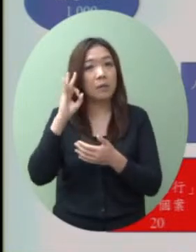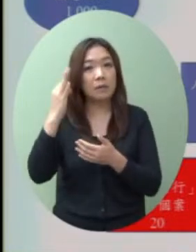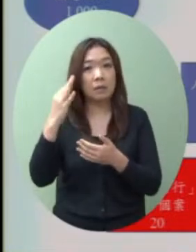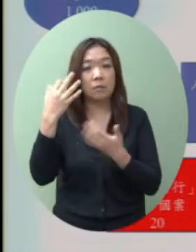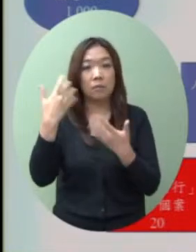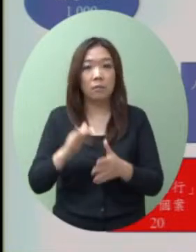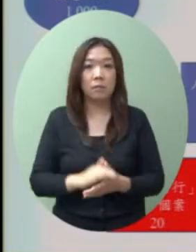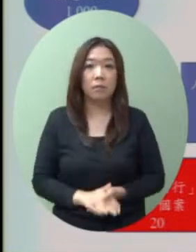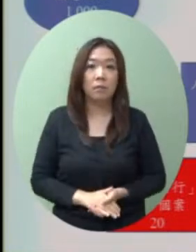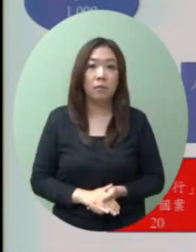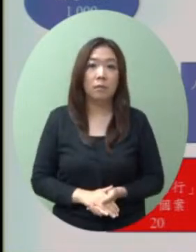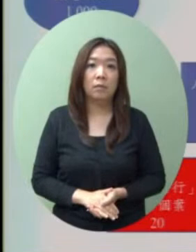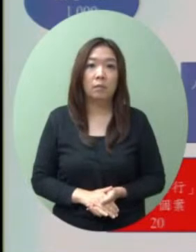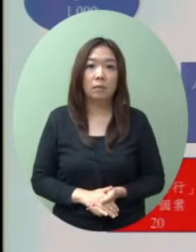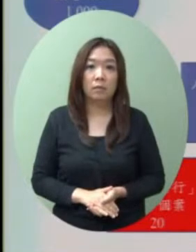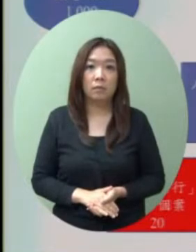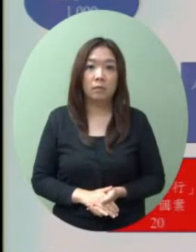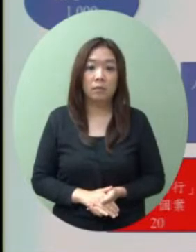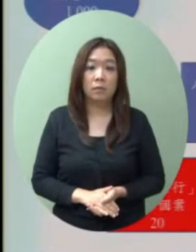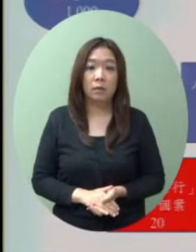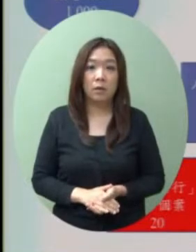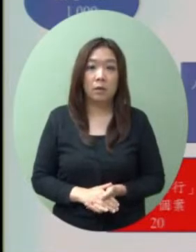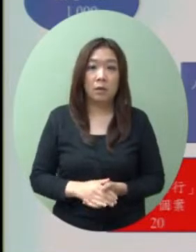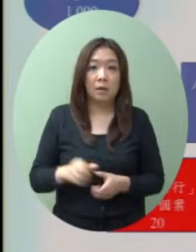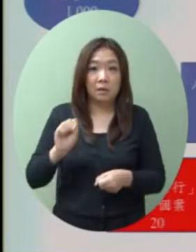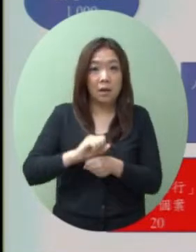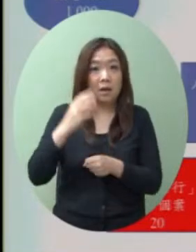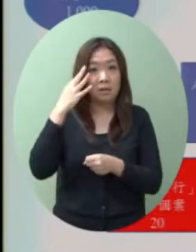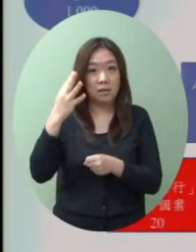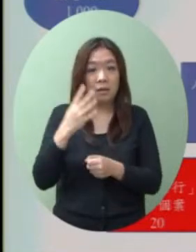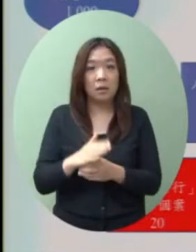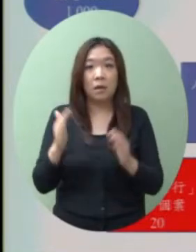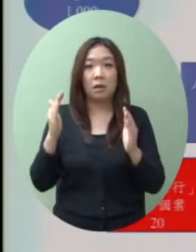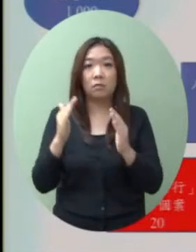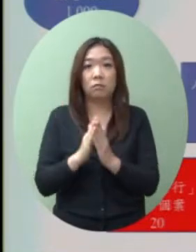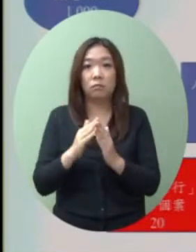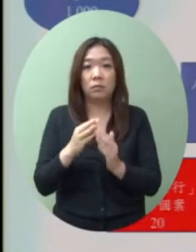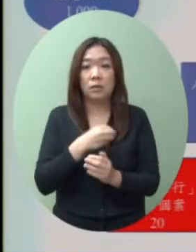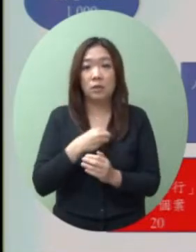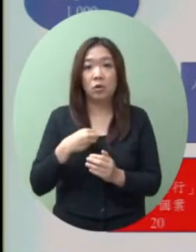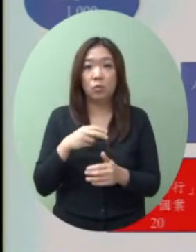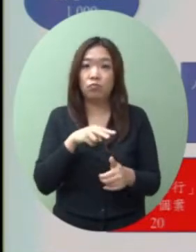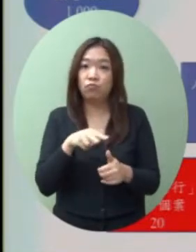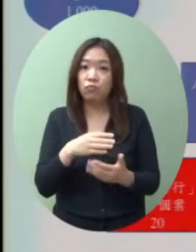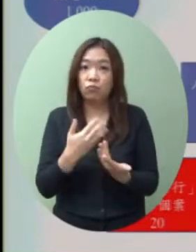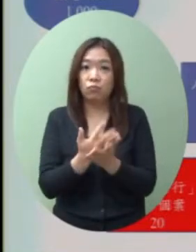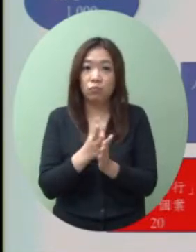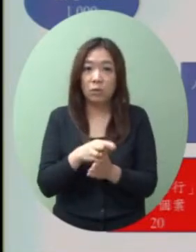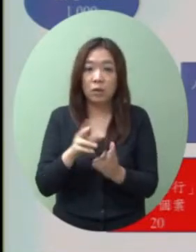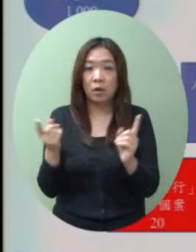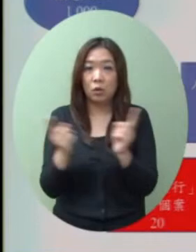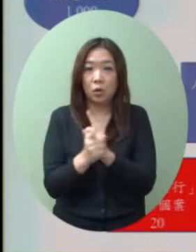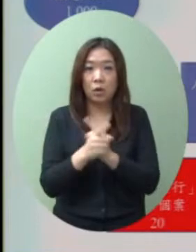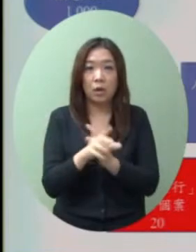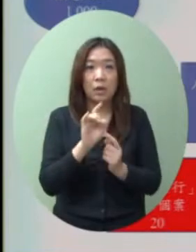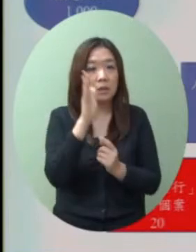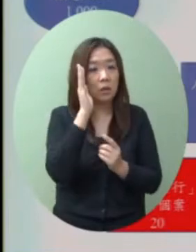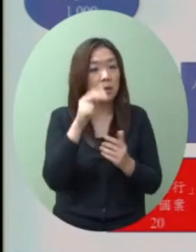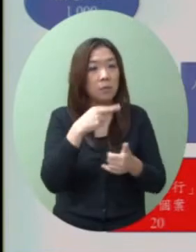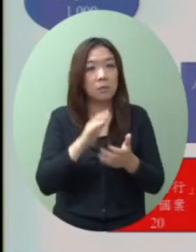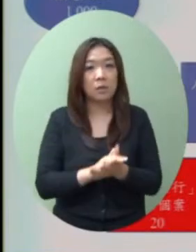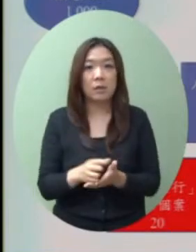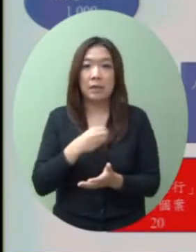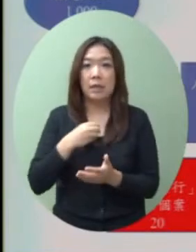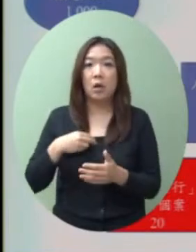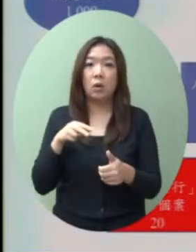they are allowed to, upon application, replace quarantine in a